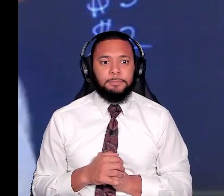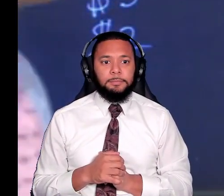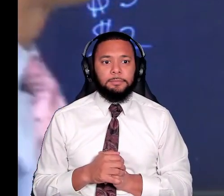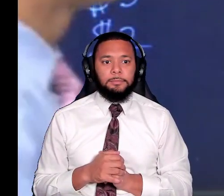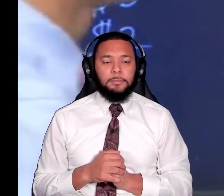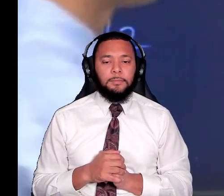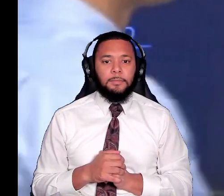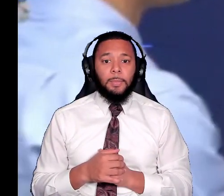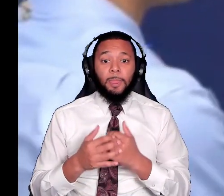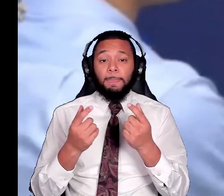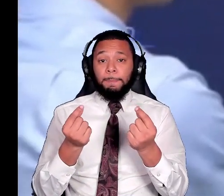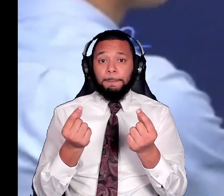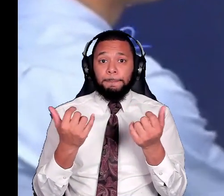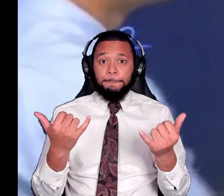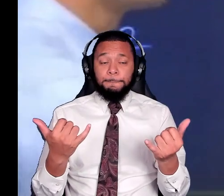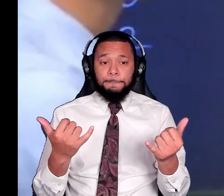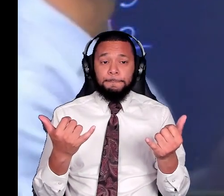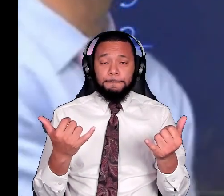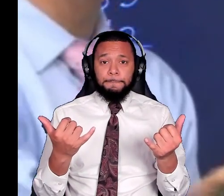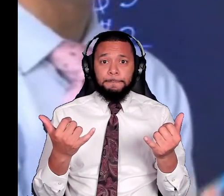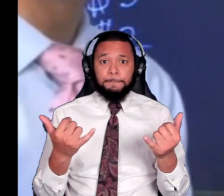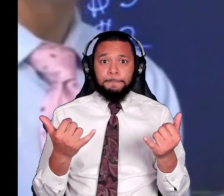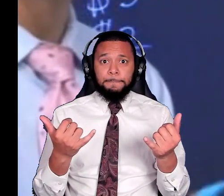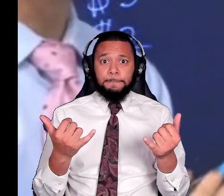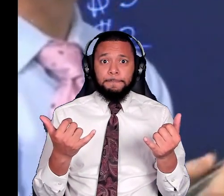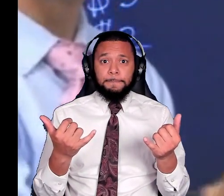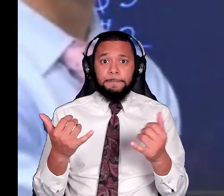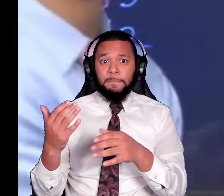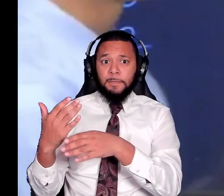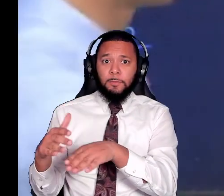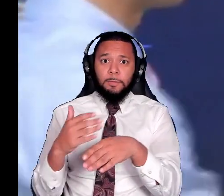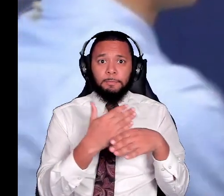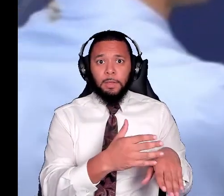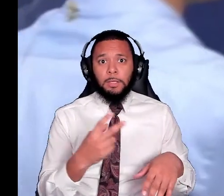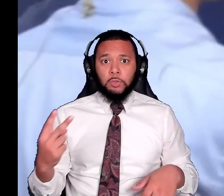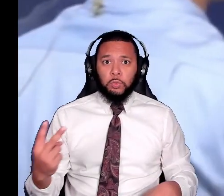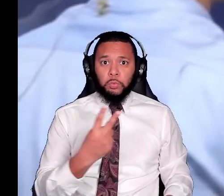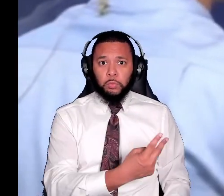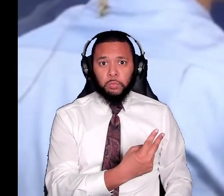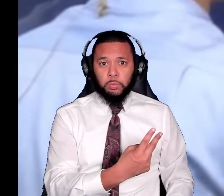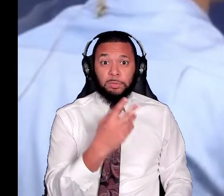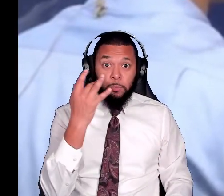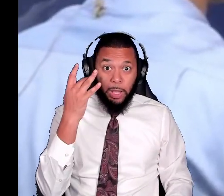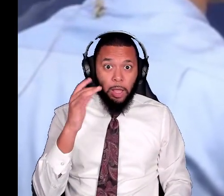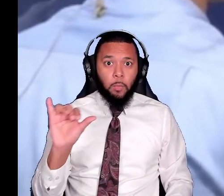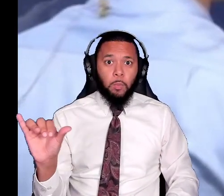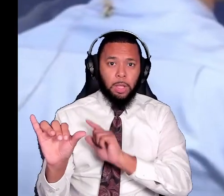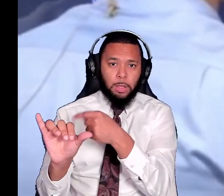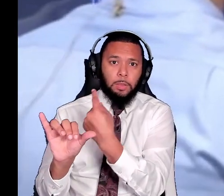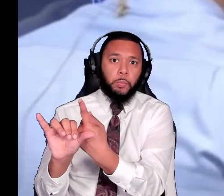Now what we'll do is divide both sides by 2 to isolate for y.